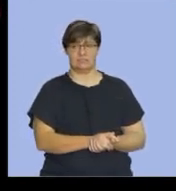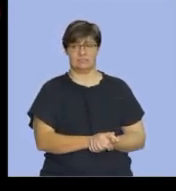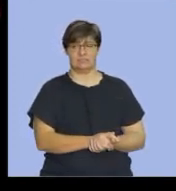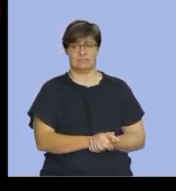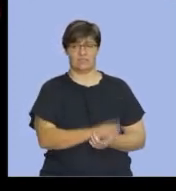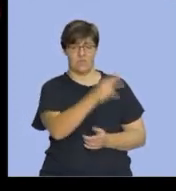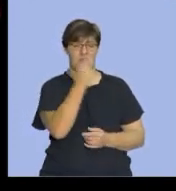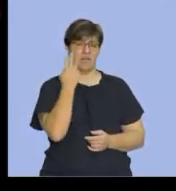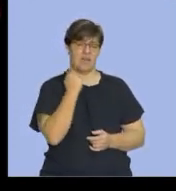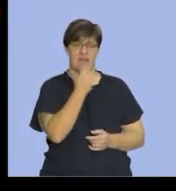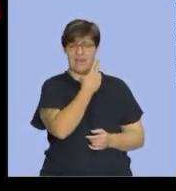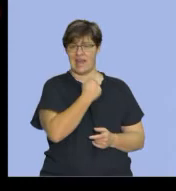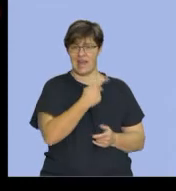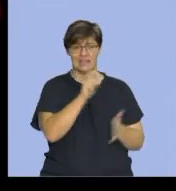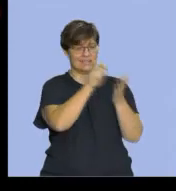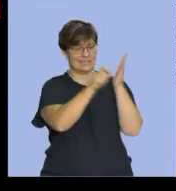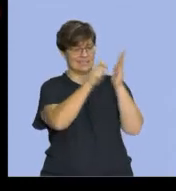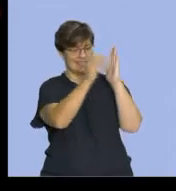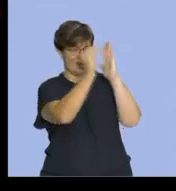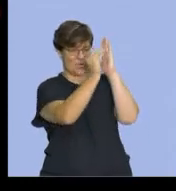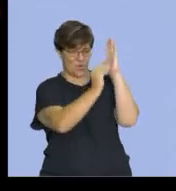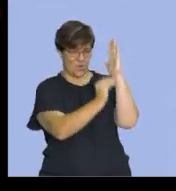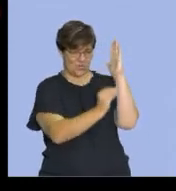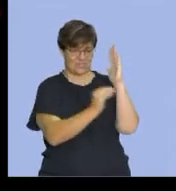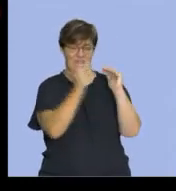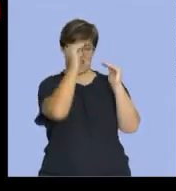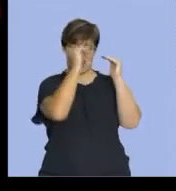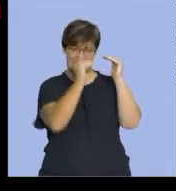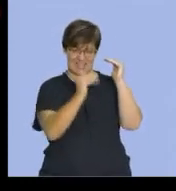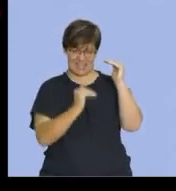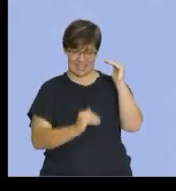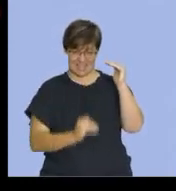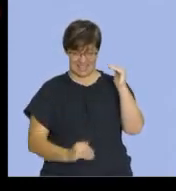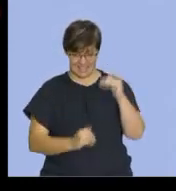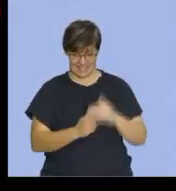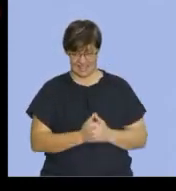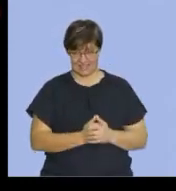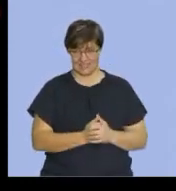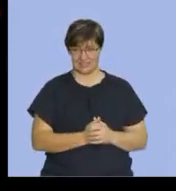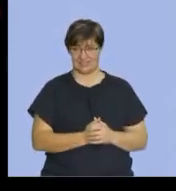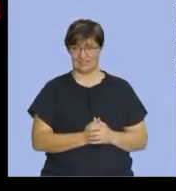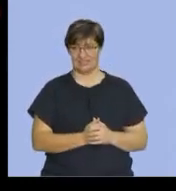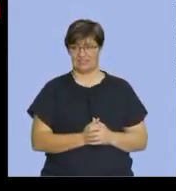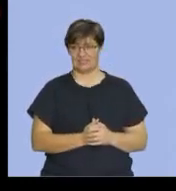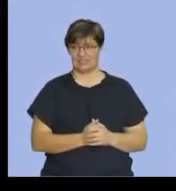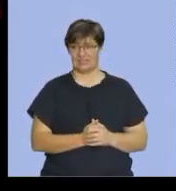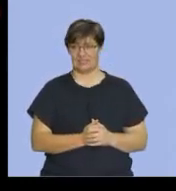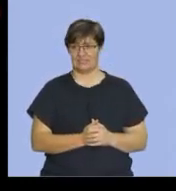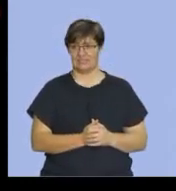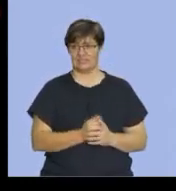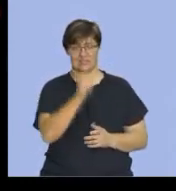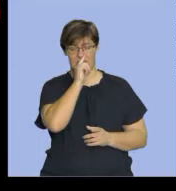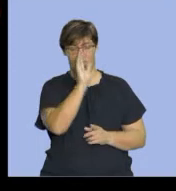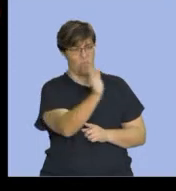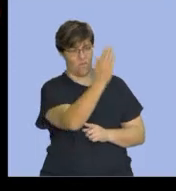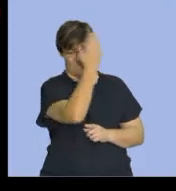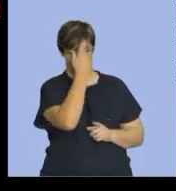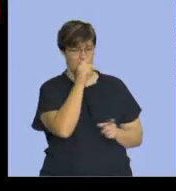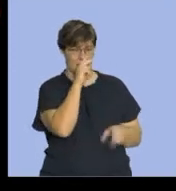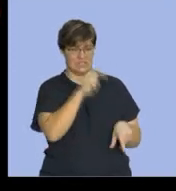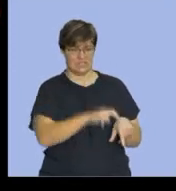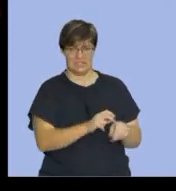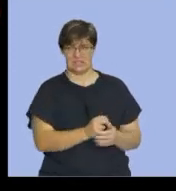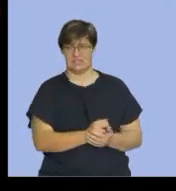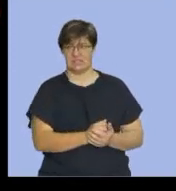And you're doing this all nice and neatly in your notes underneath each other. And we don't need this